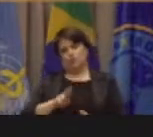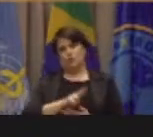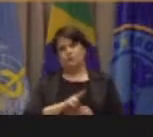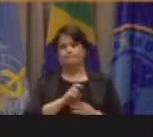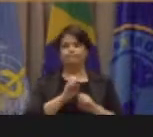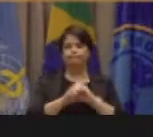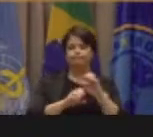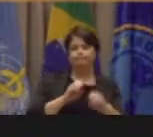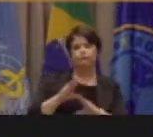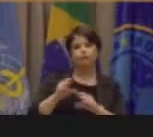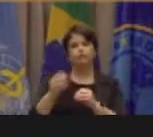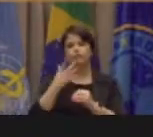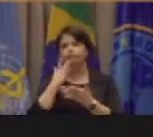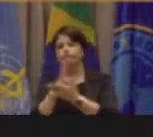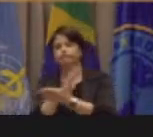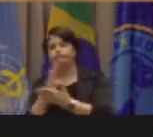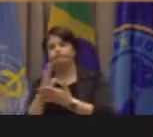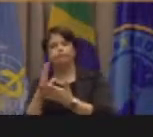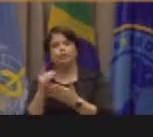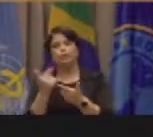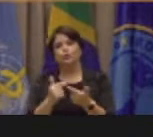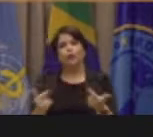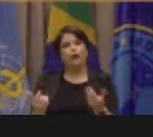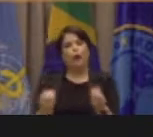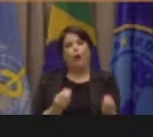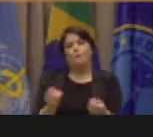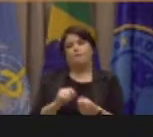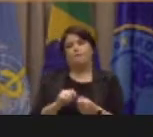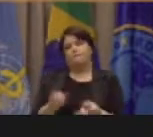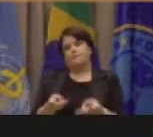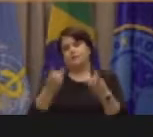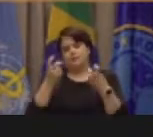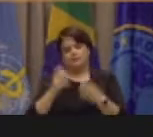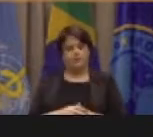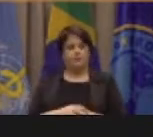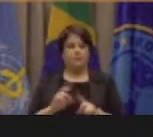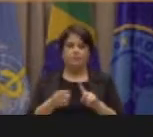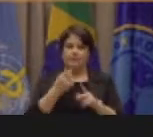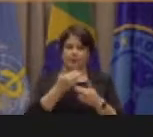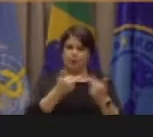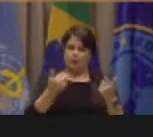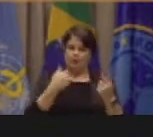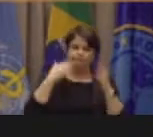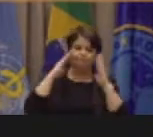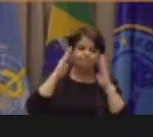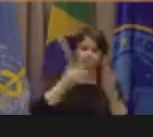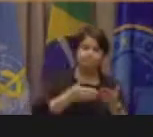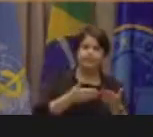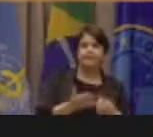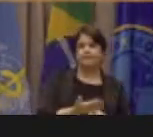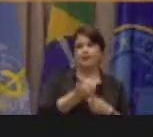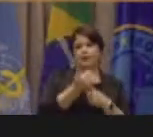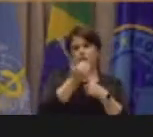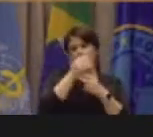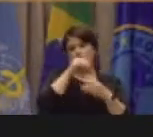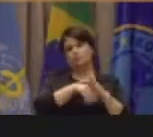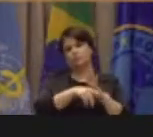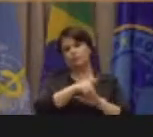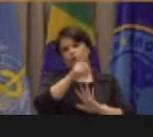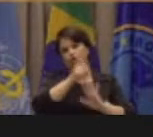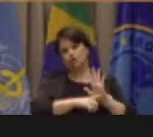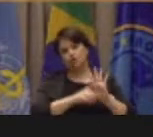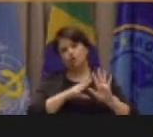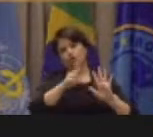about generalities or giving a lot of general messages. So we have